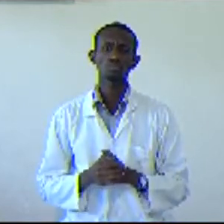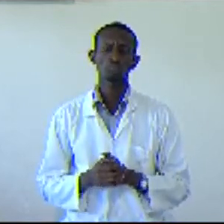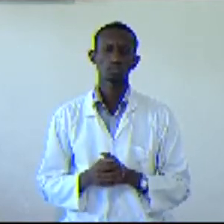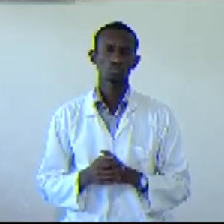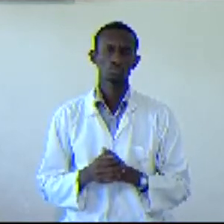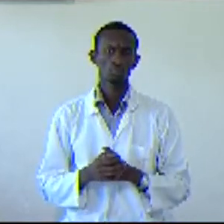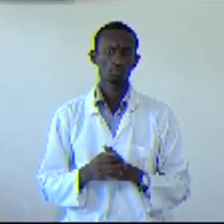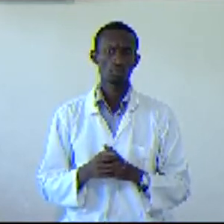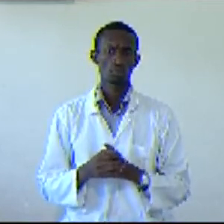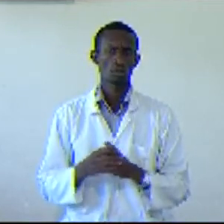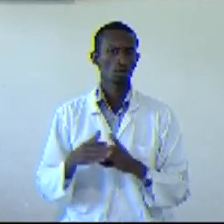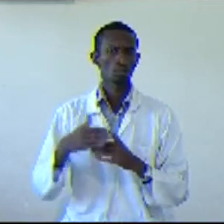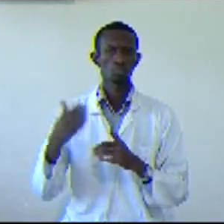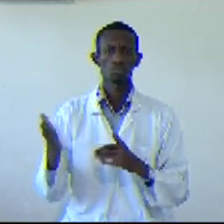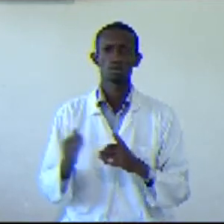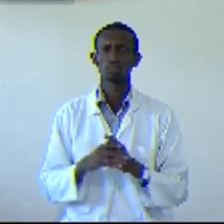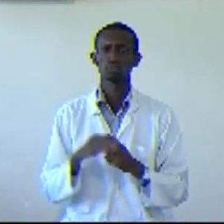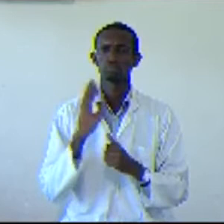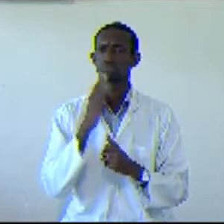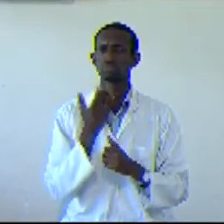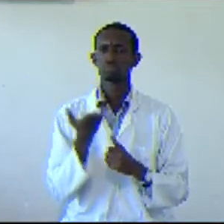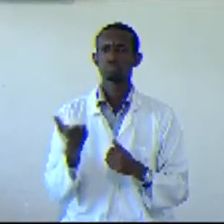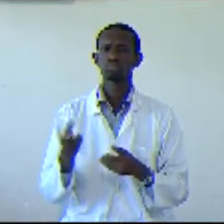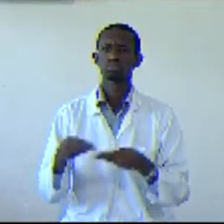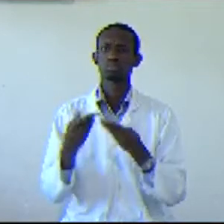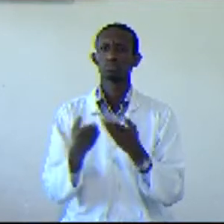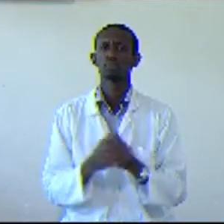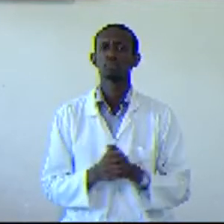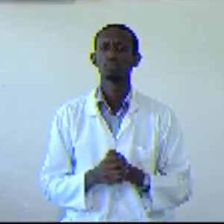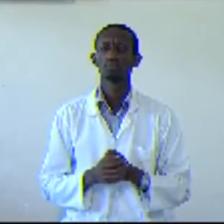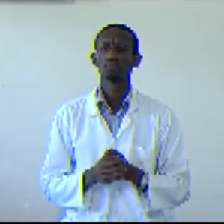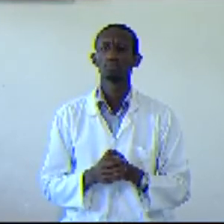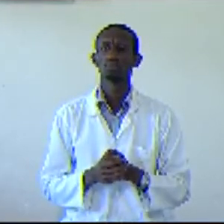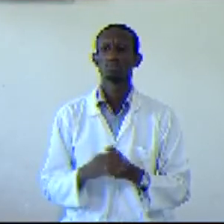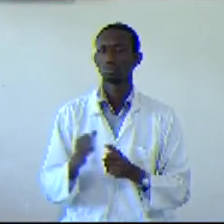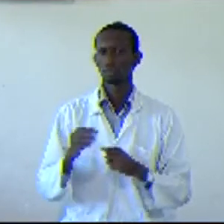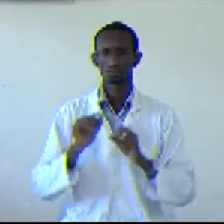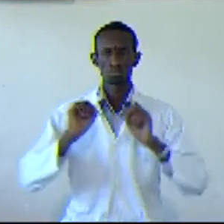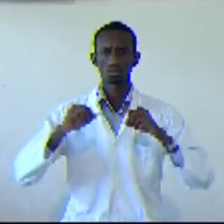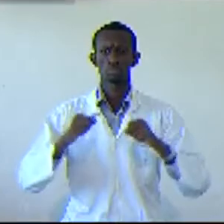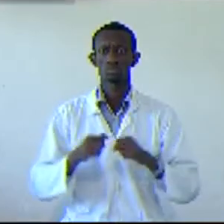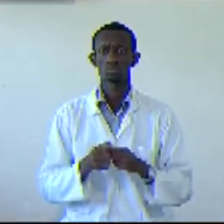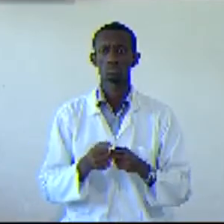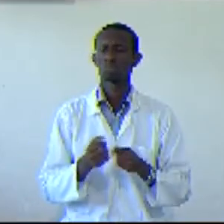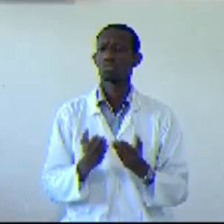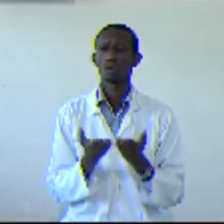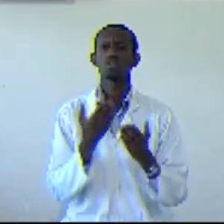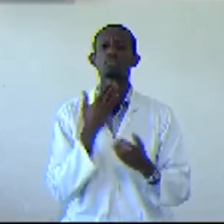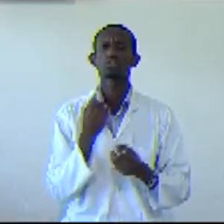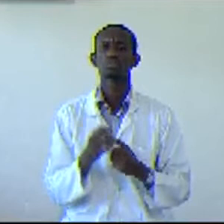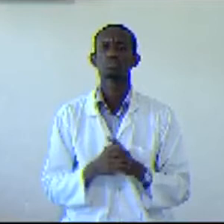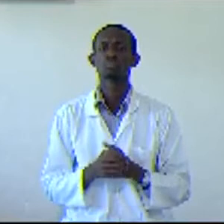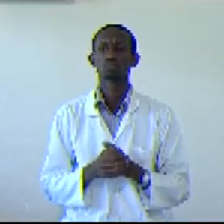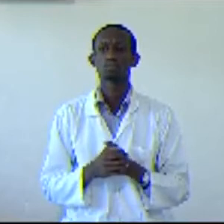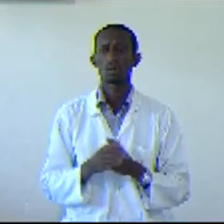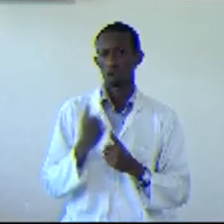I have just provided just to you. I think now you can copy wherever you want, either